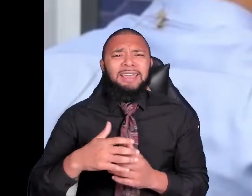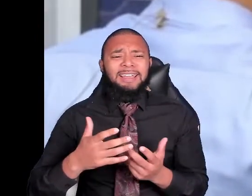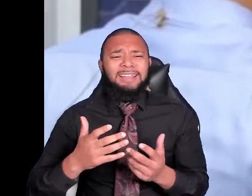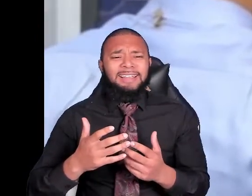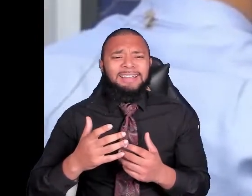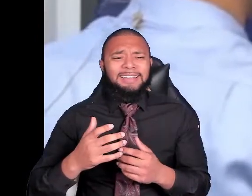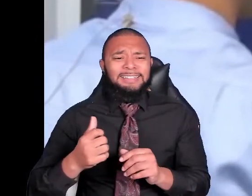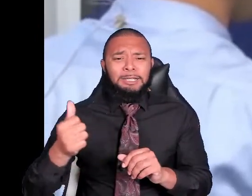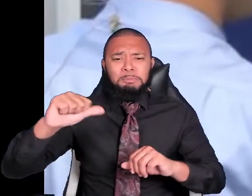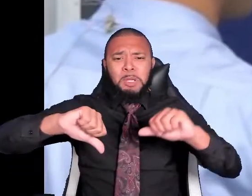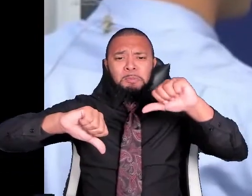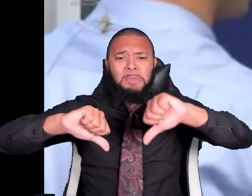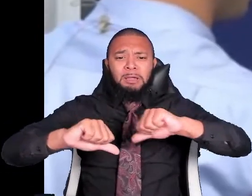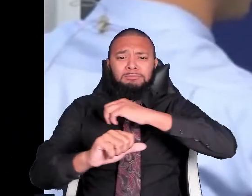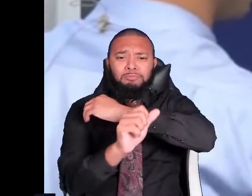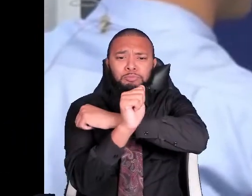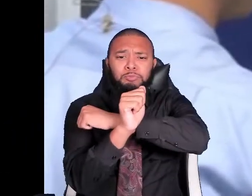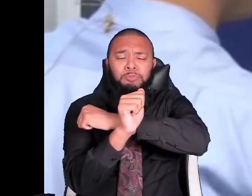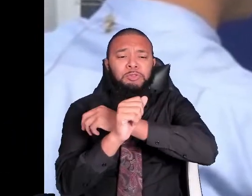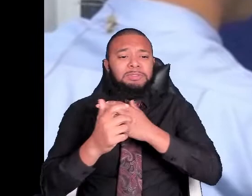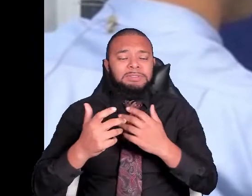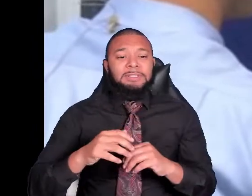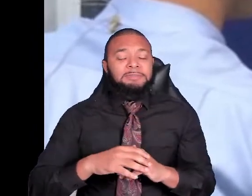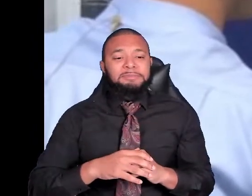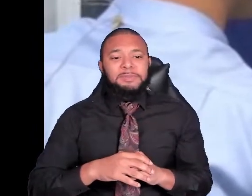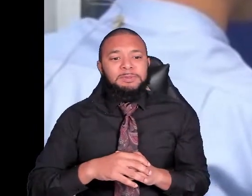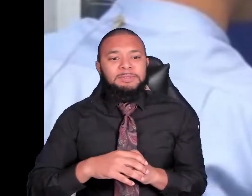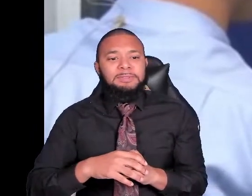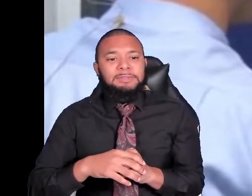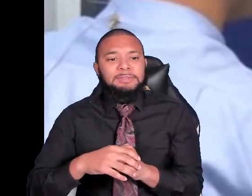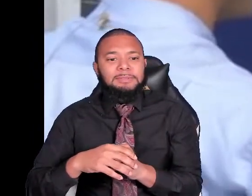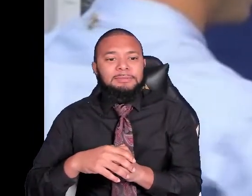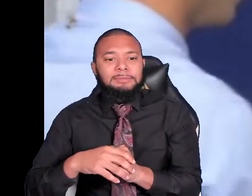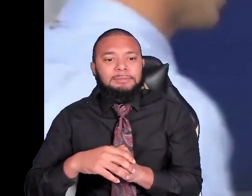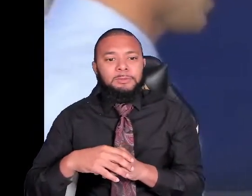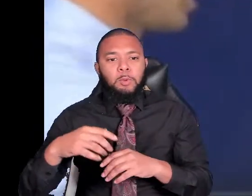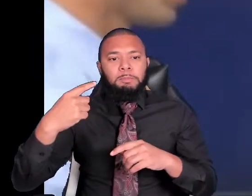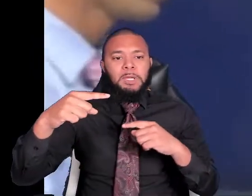4 plus 4 is 8. 0 is less than or